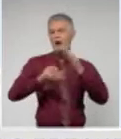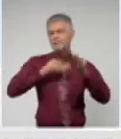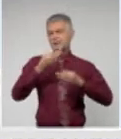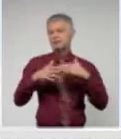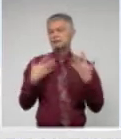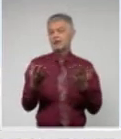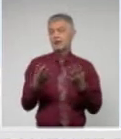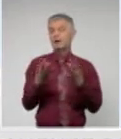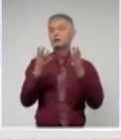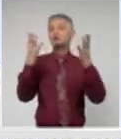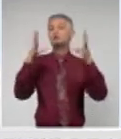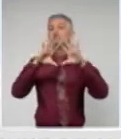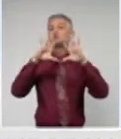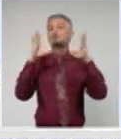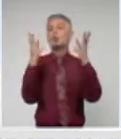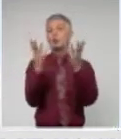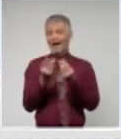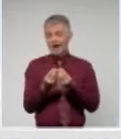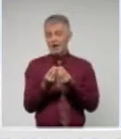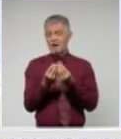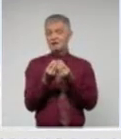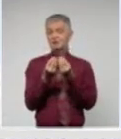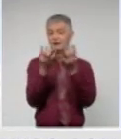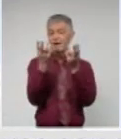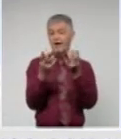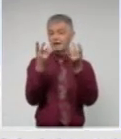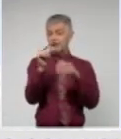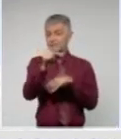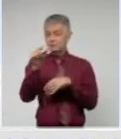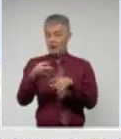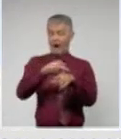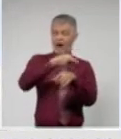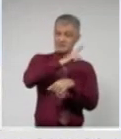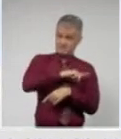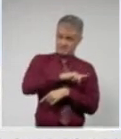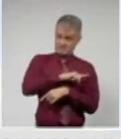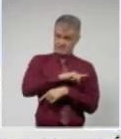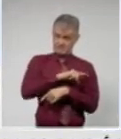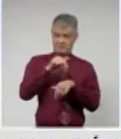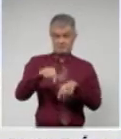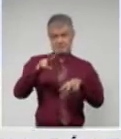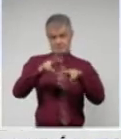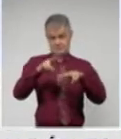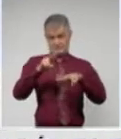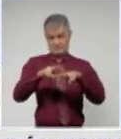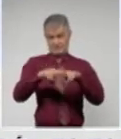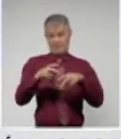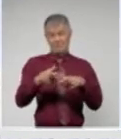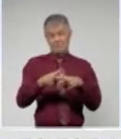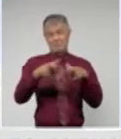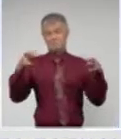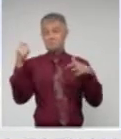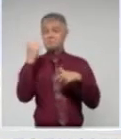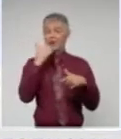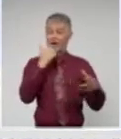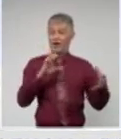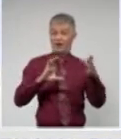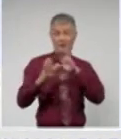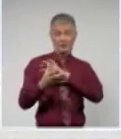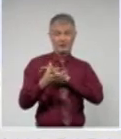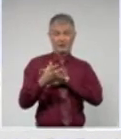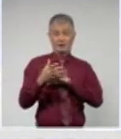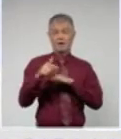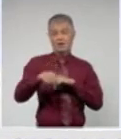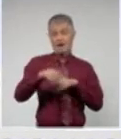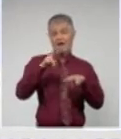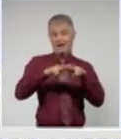As I always mention, samples from all of the country's territories were tested, the most from Havana